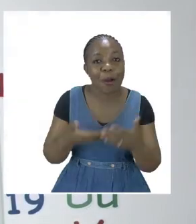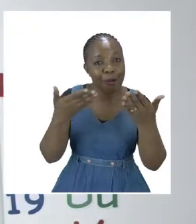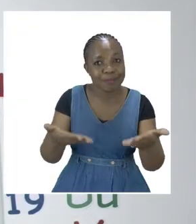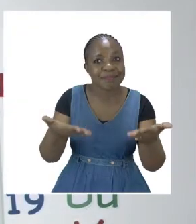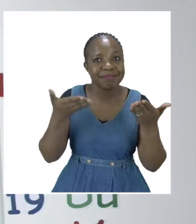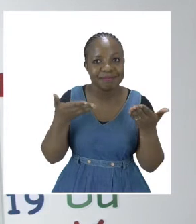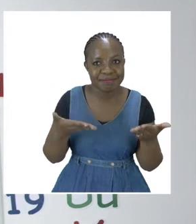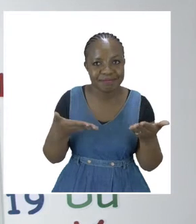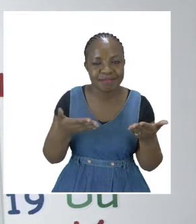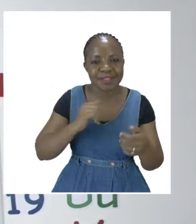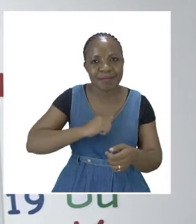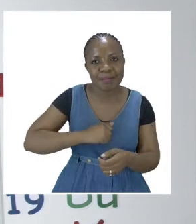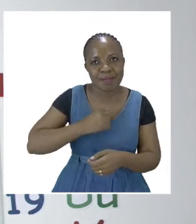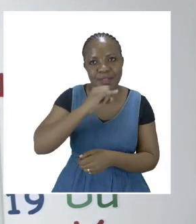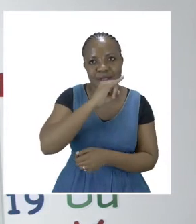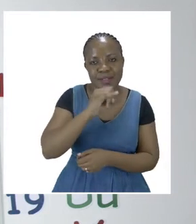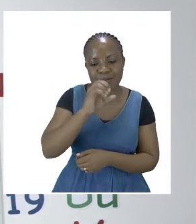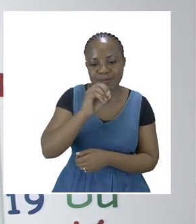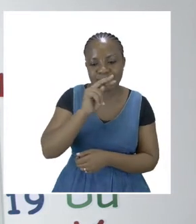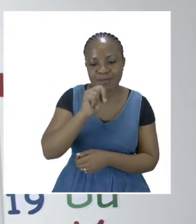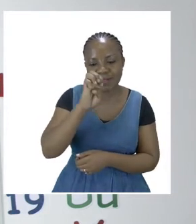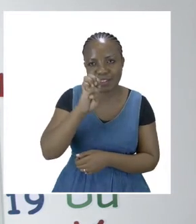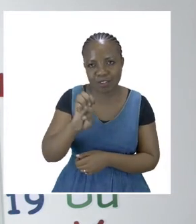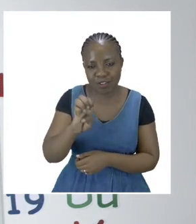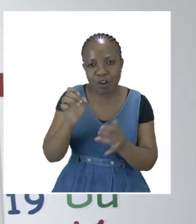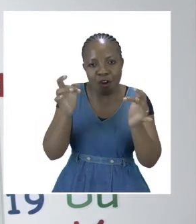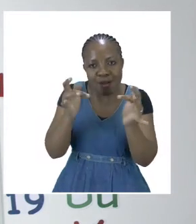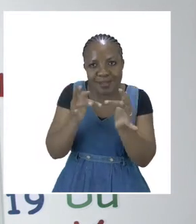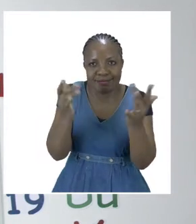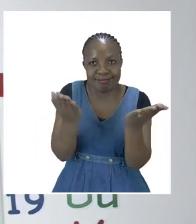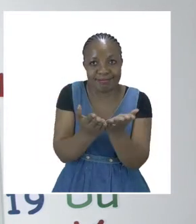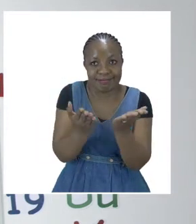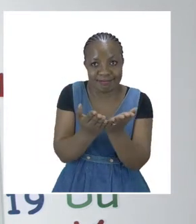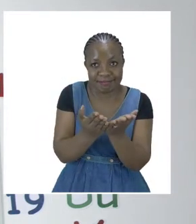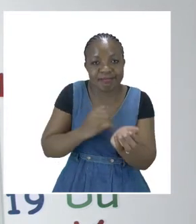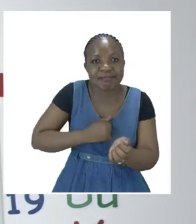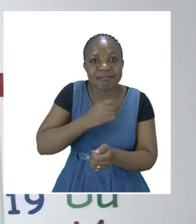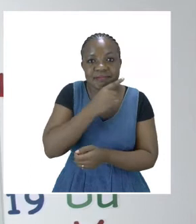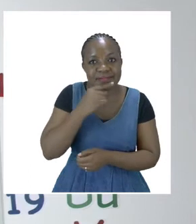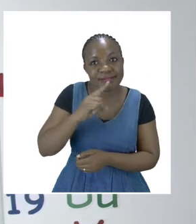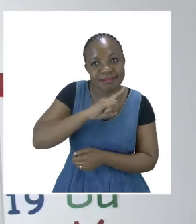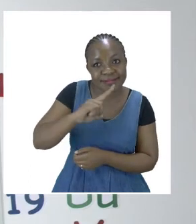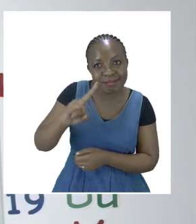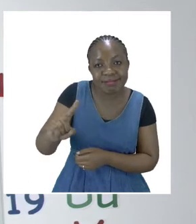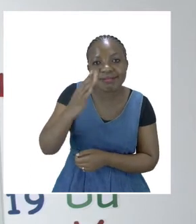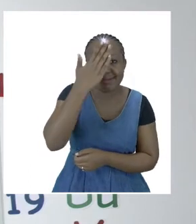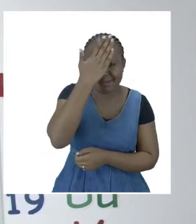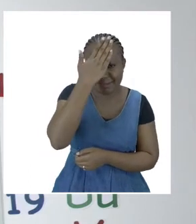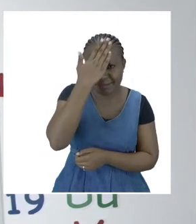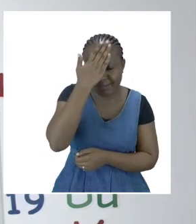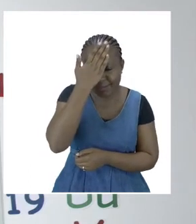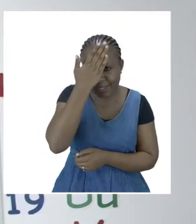Welcome to My Zone Online School. My name is Teacher Mutsa. Get your education